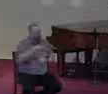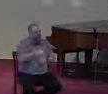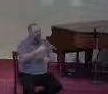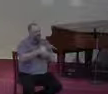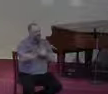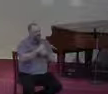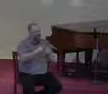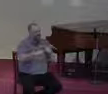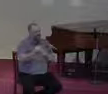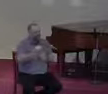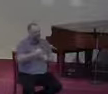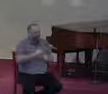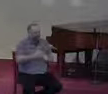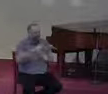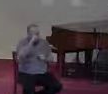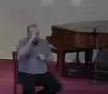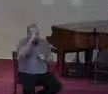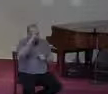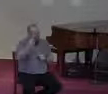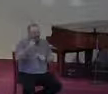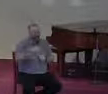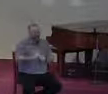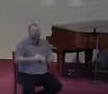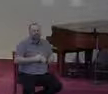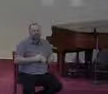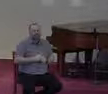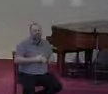another. Because